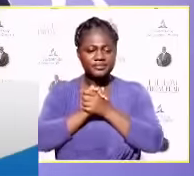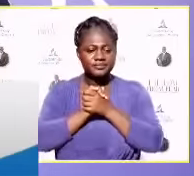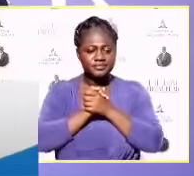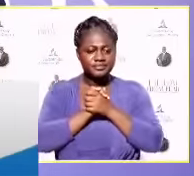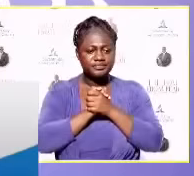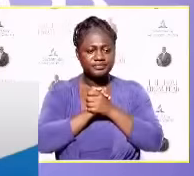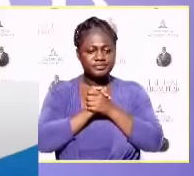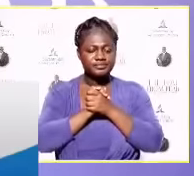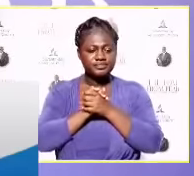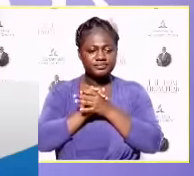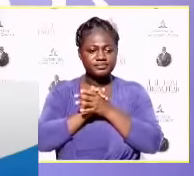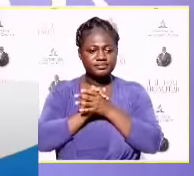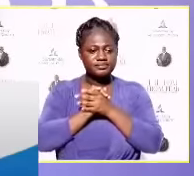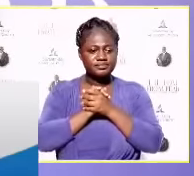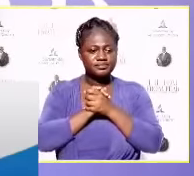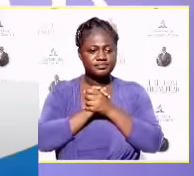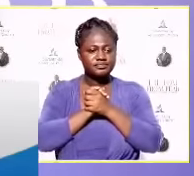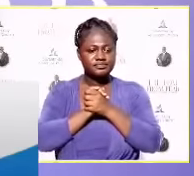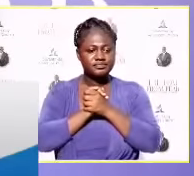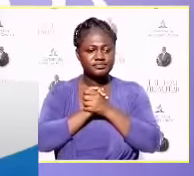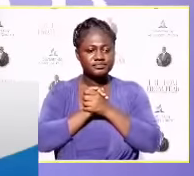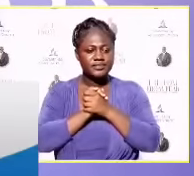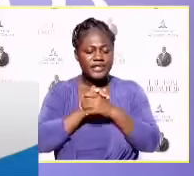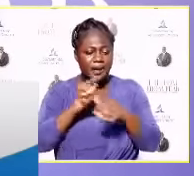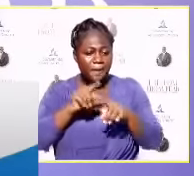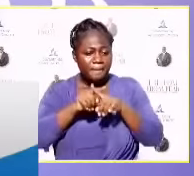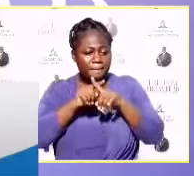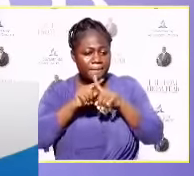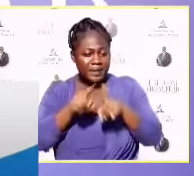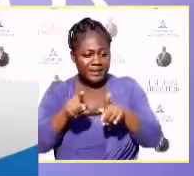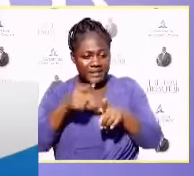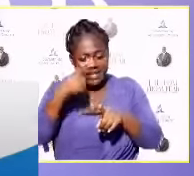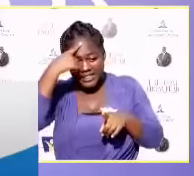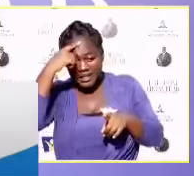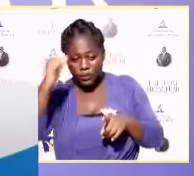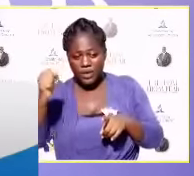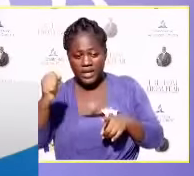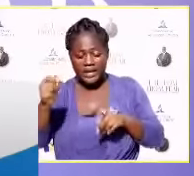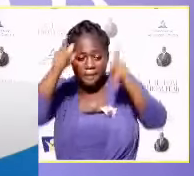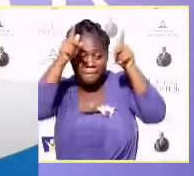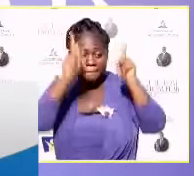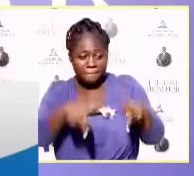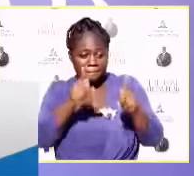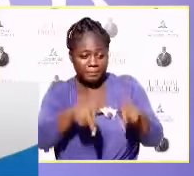wicked, but that the wicked turn from his way